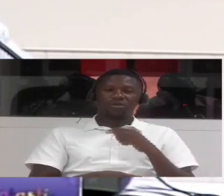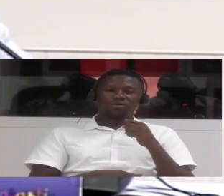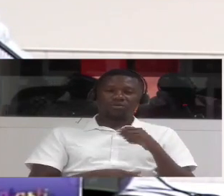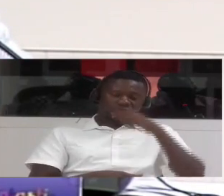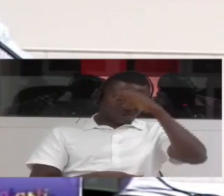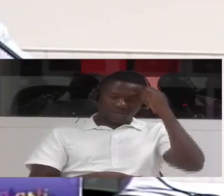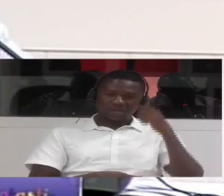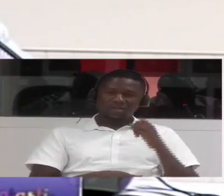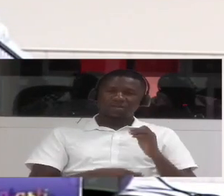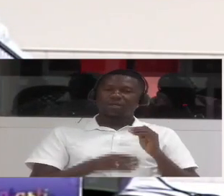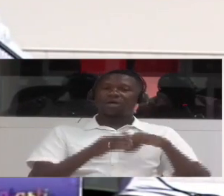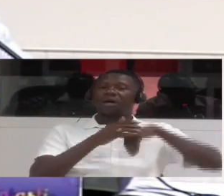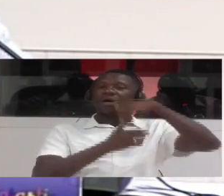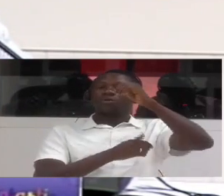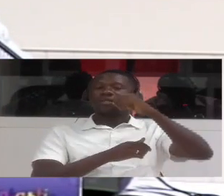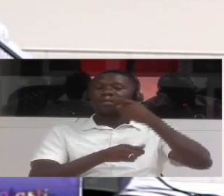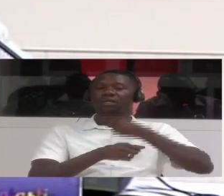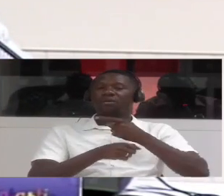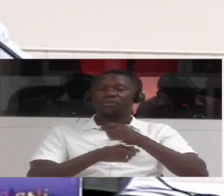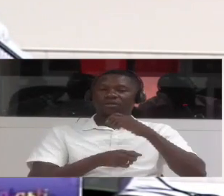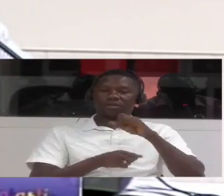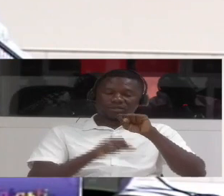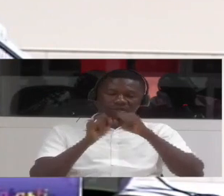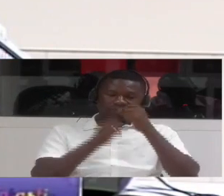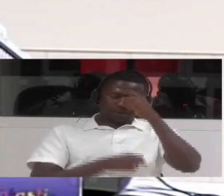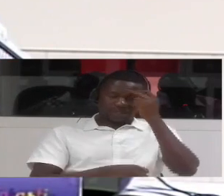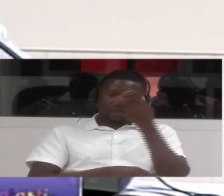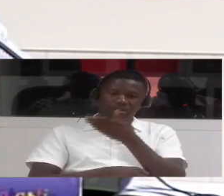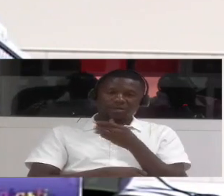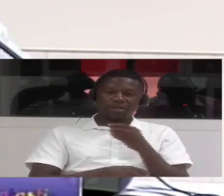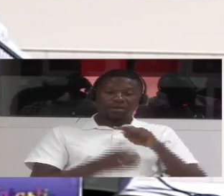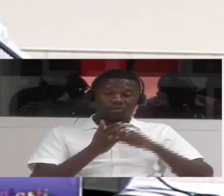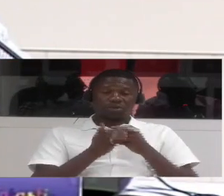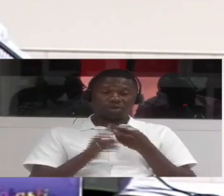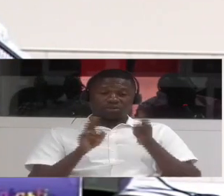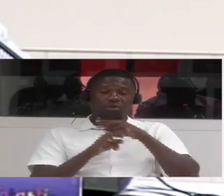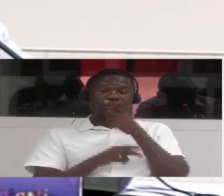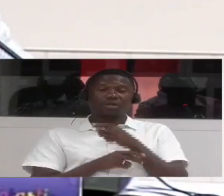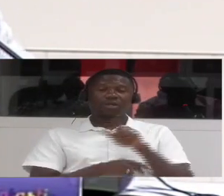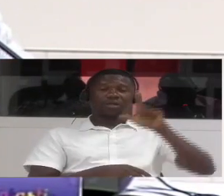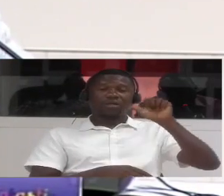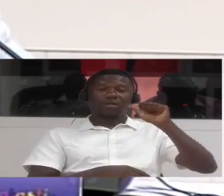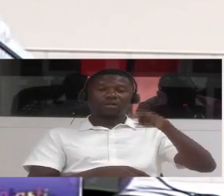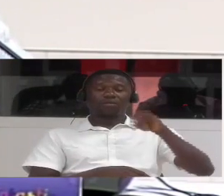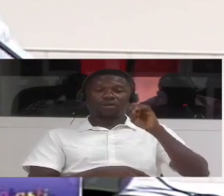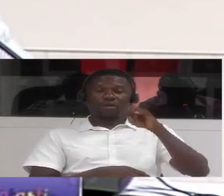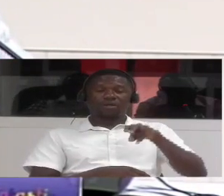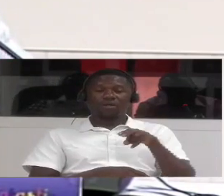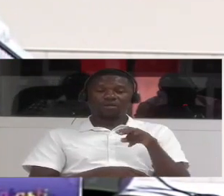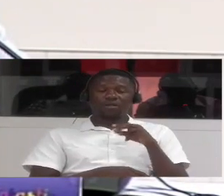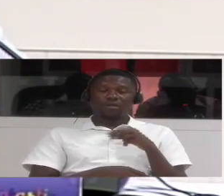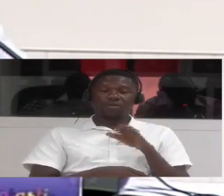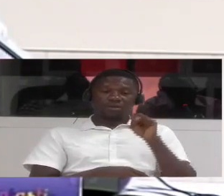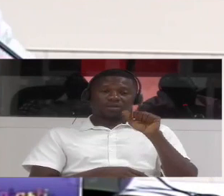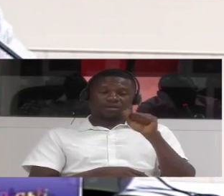working in the Foreign Service. So The Point reported that Lamin Sanyang was being detained at Mile 2, a